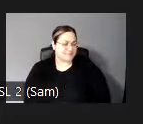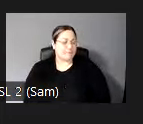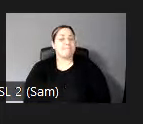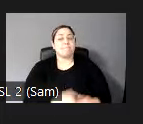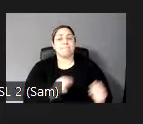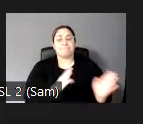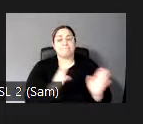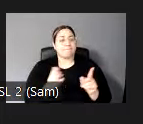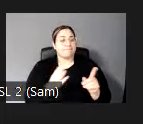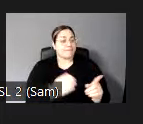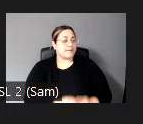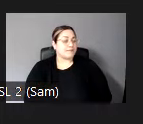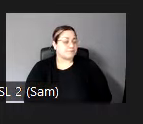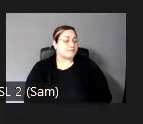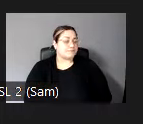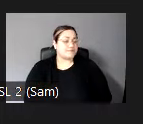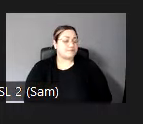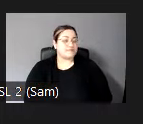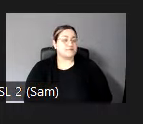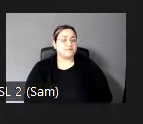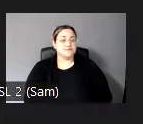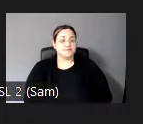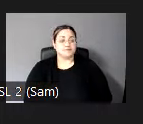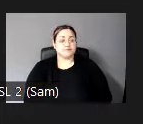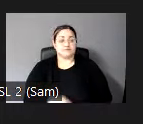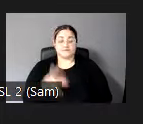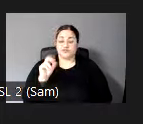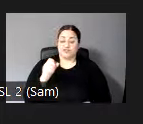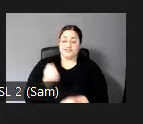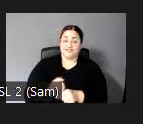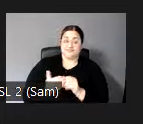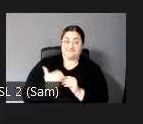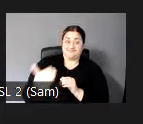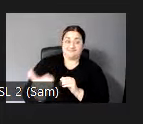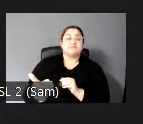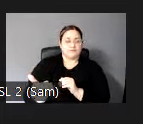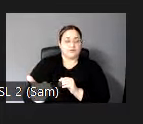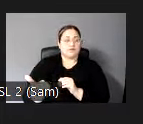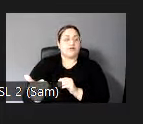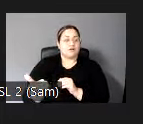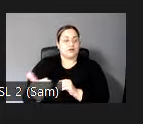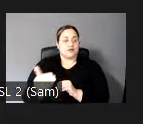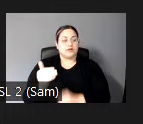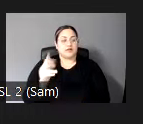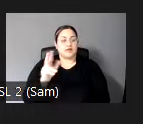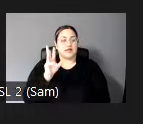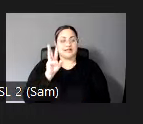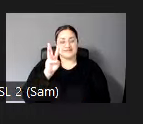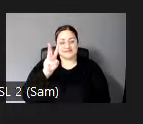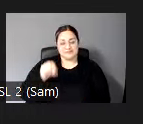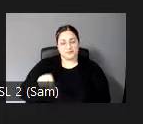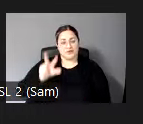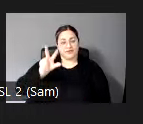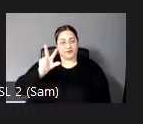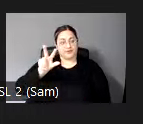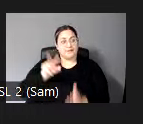So over the next 3 decades, we're going to see over 6.3 million new diagnoses of dementia. And when you think